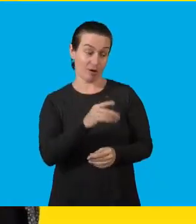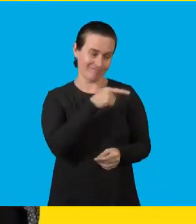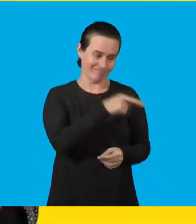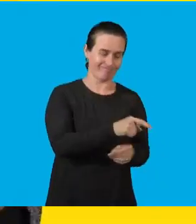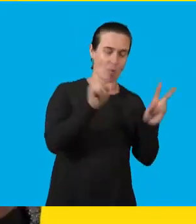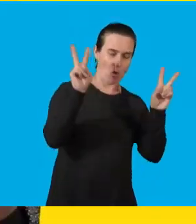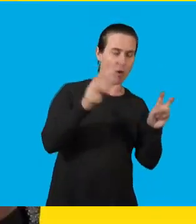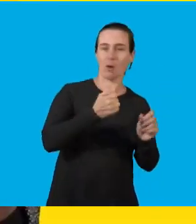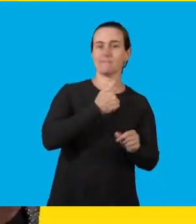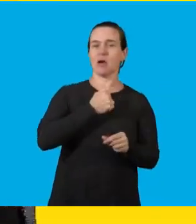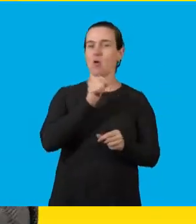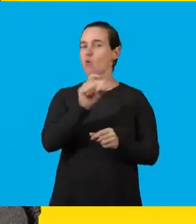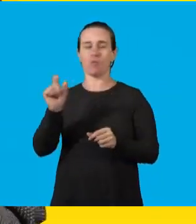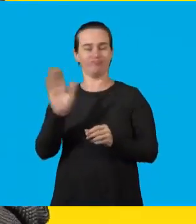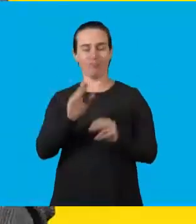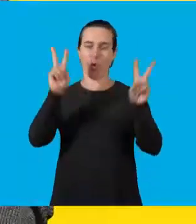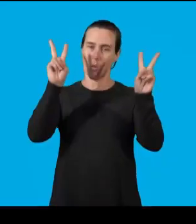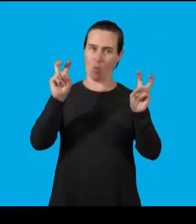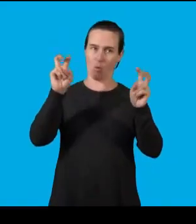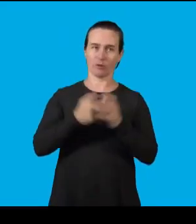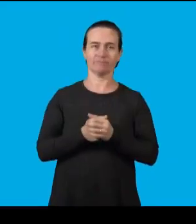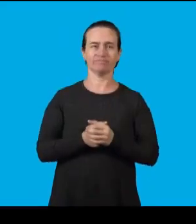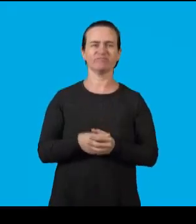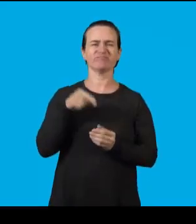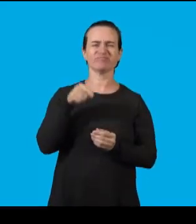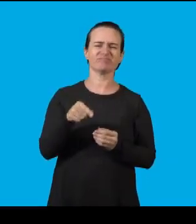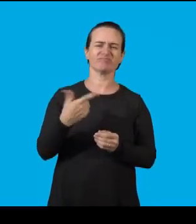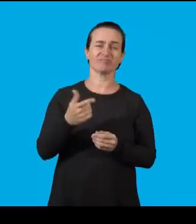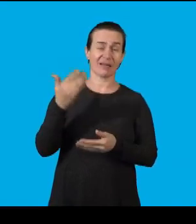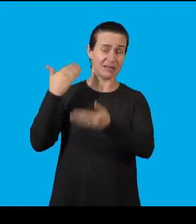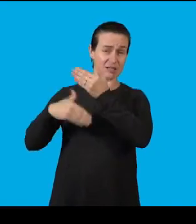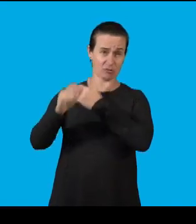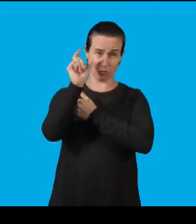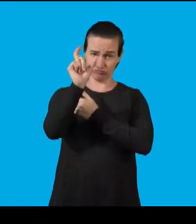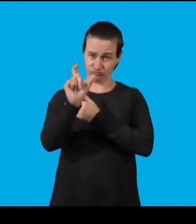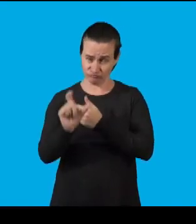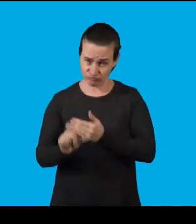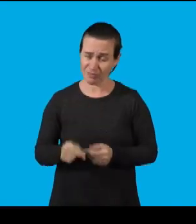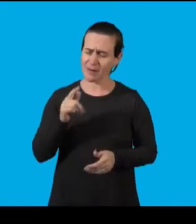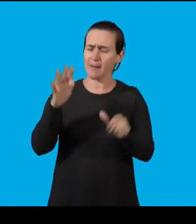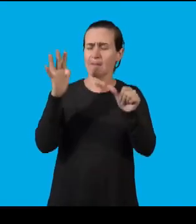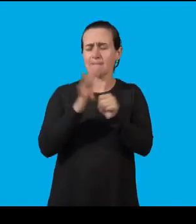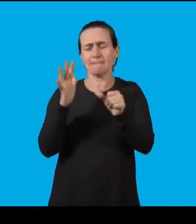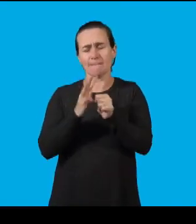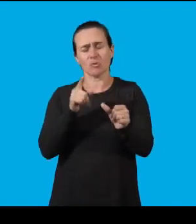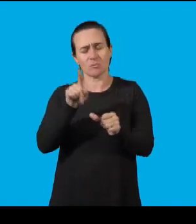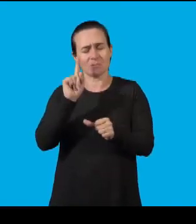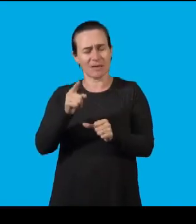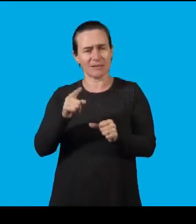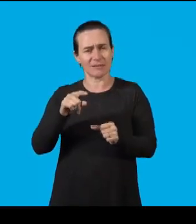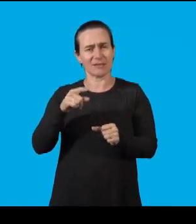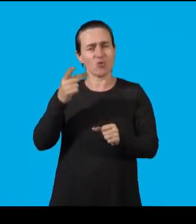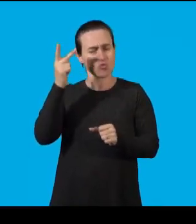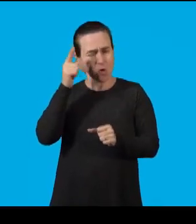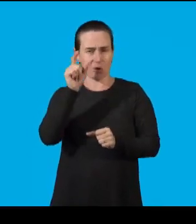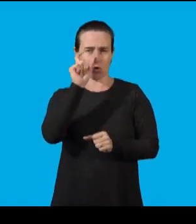not use your own knowledge. In terms of historical terms, very, very important that you study them,